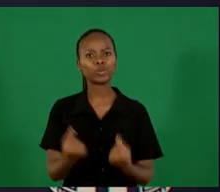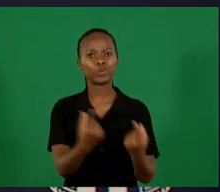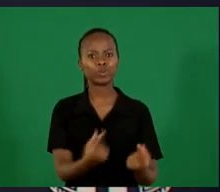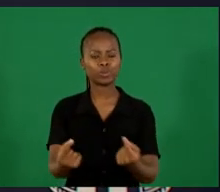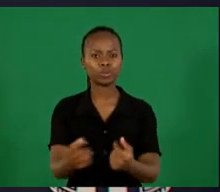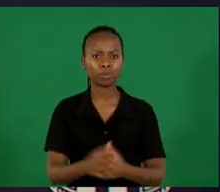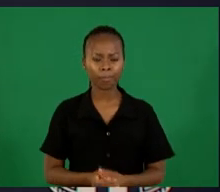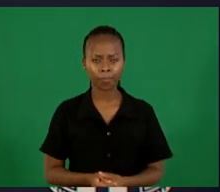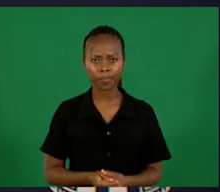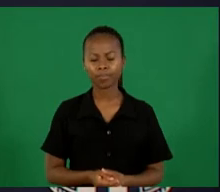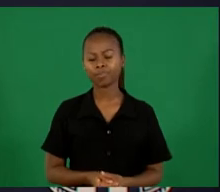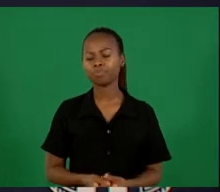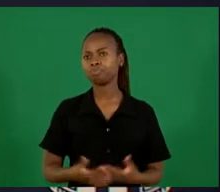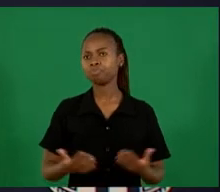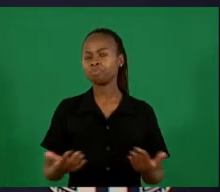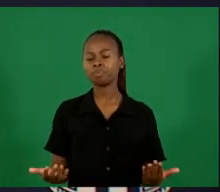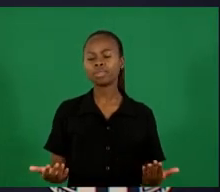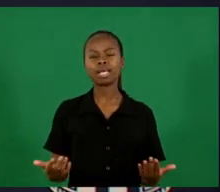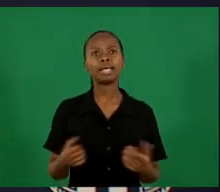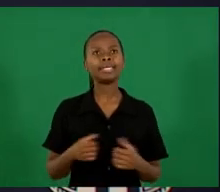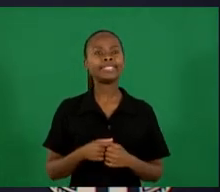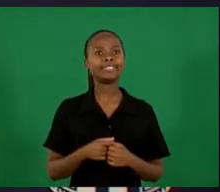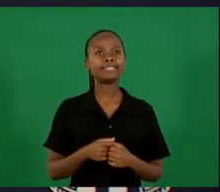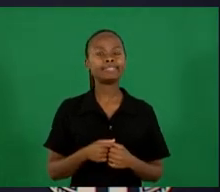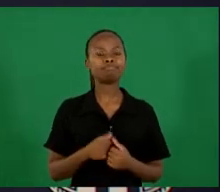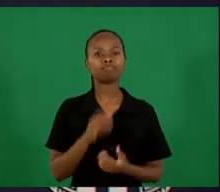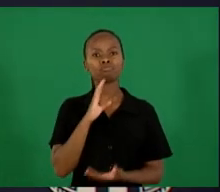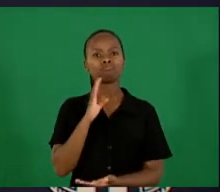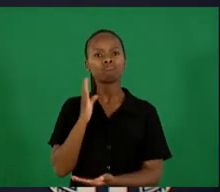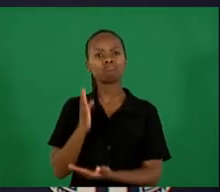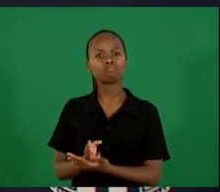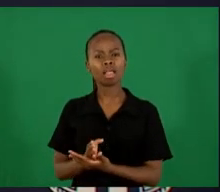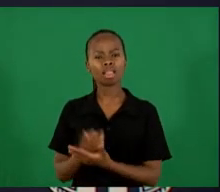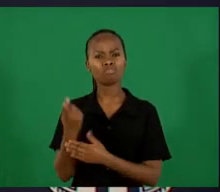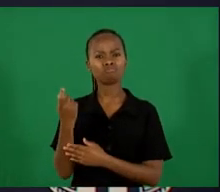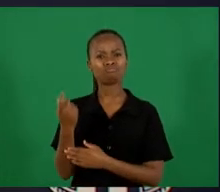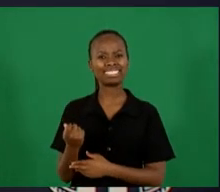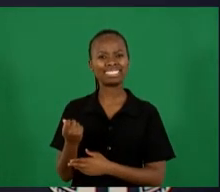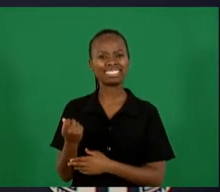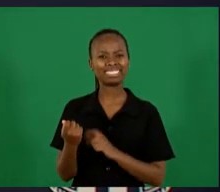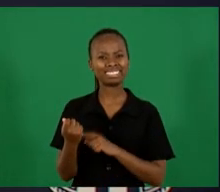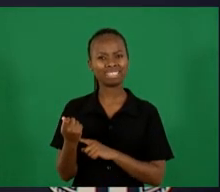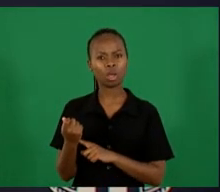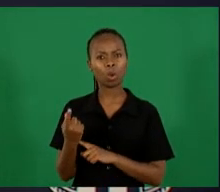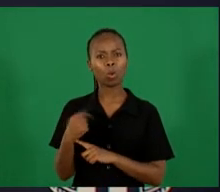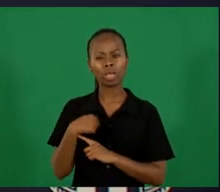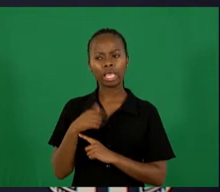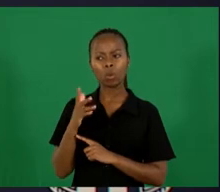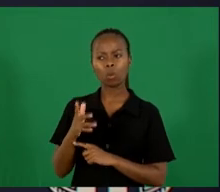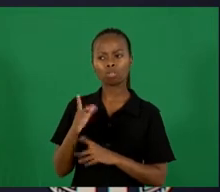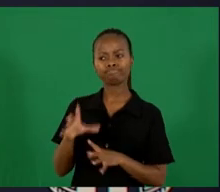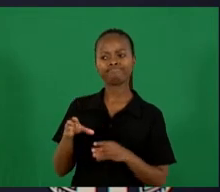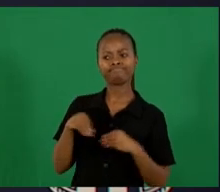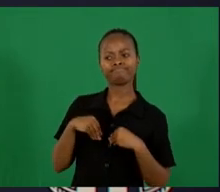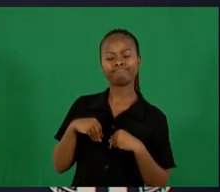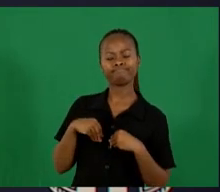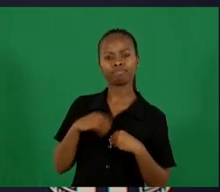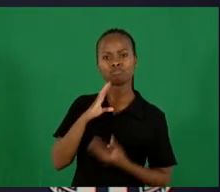What positive real rate will the MPC be comfortable with? Our